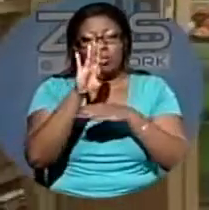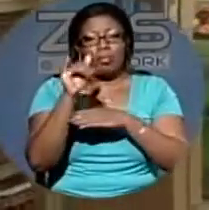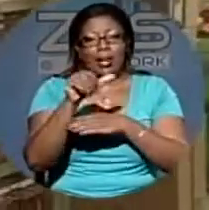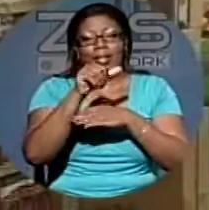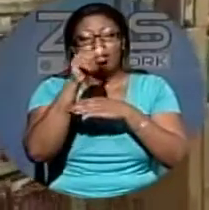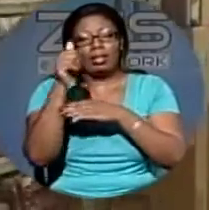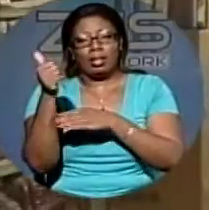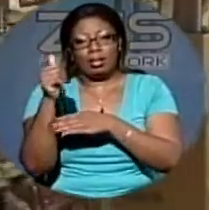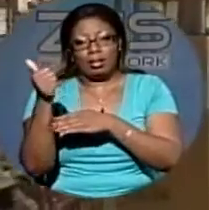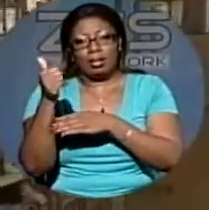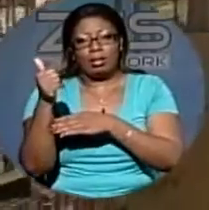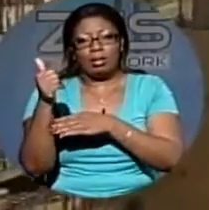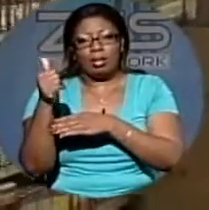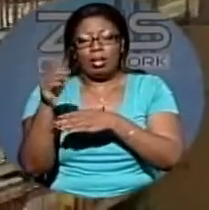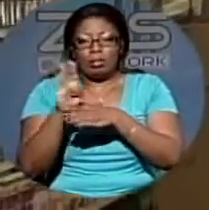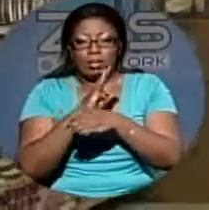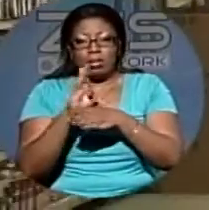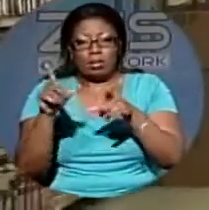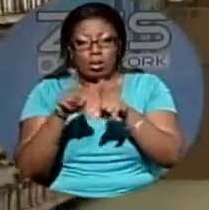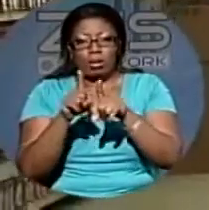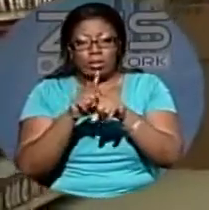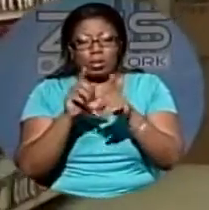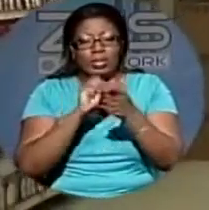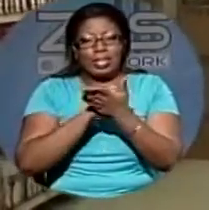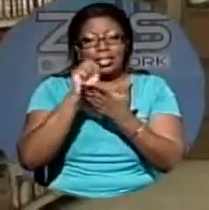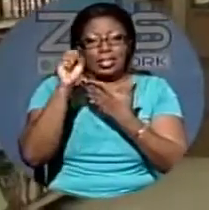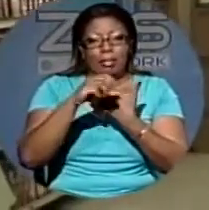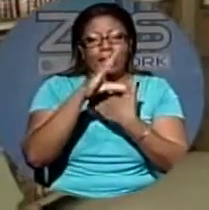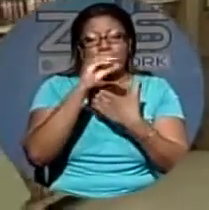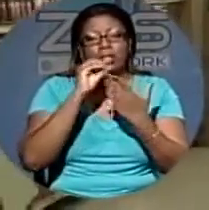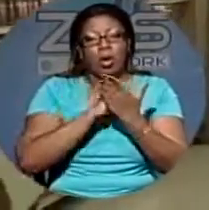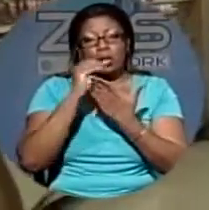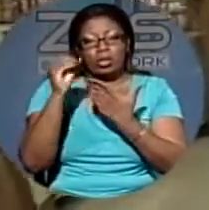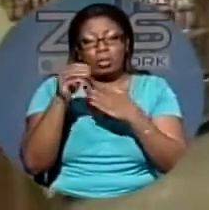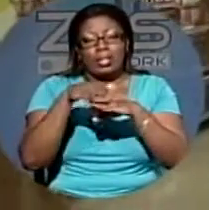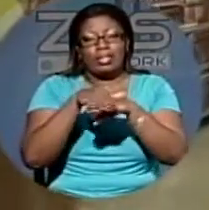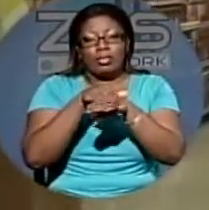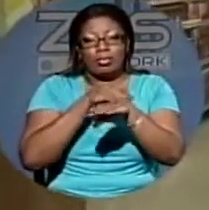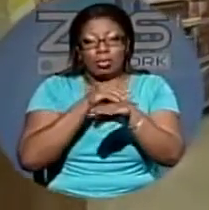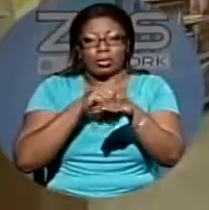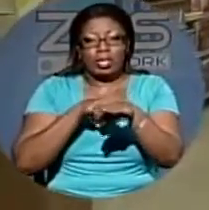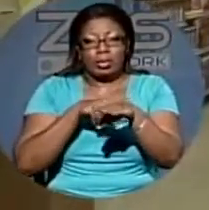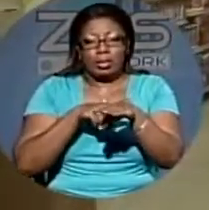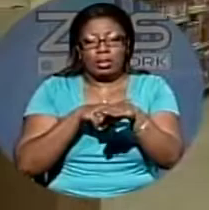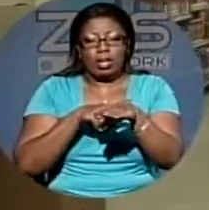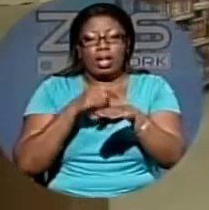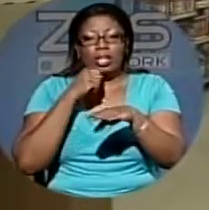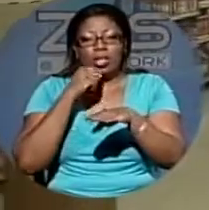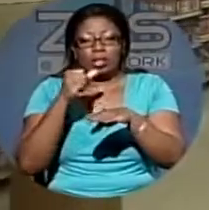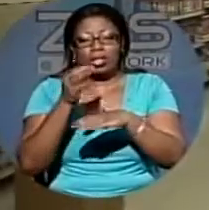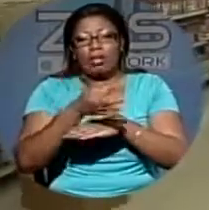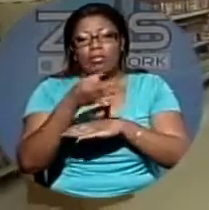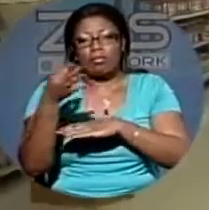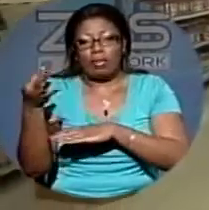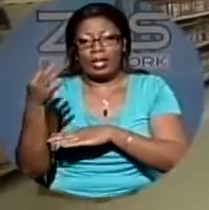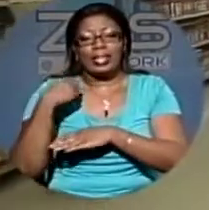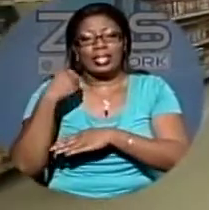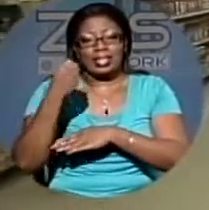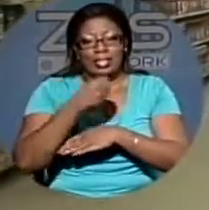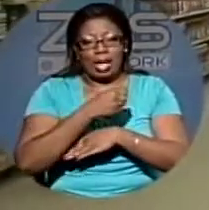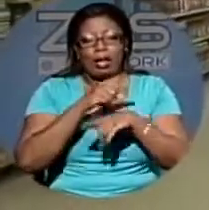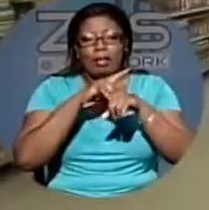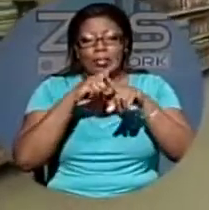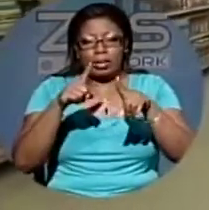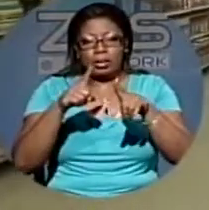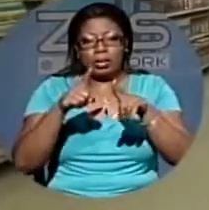across the country. He noted that September and October is a slow period, and instead of terminating staff, they made it possible for them to